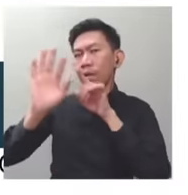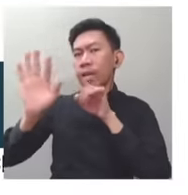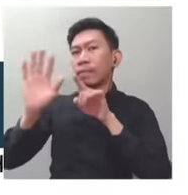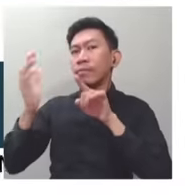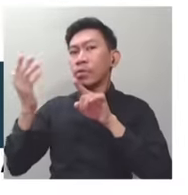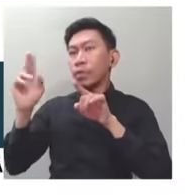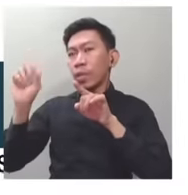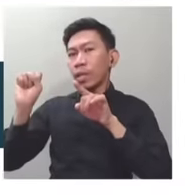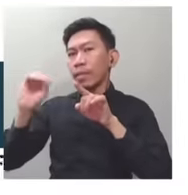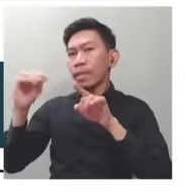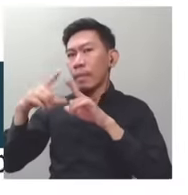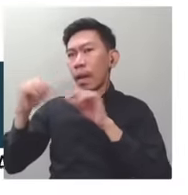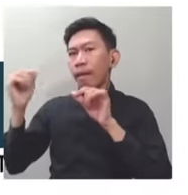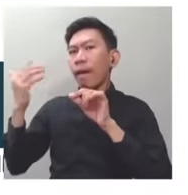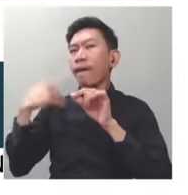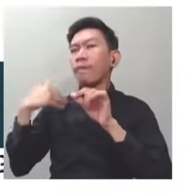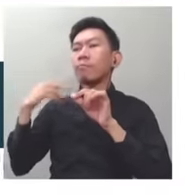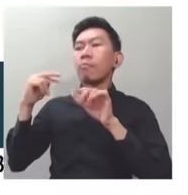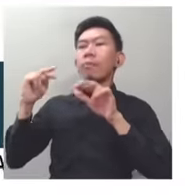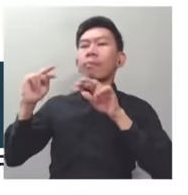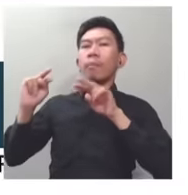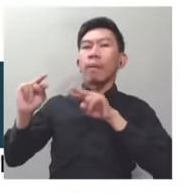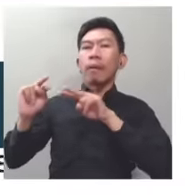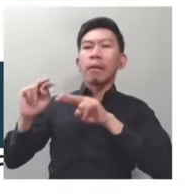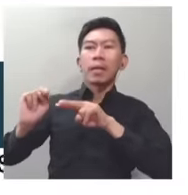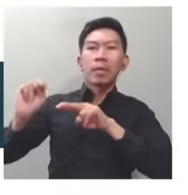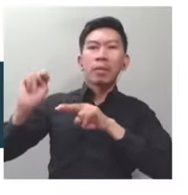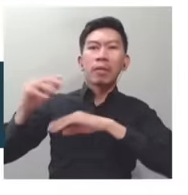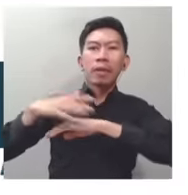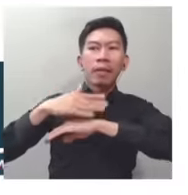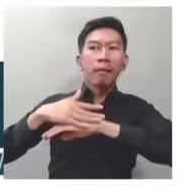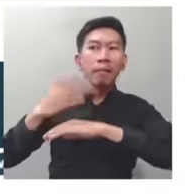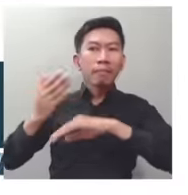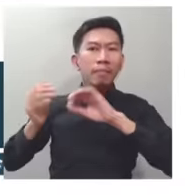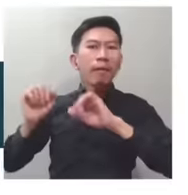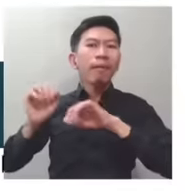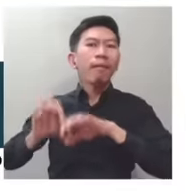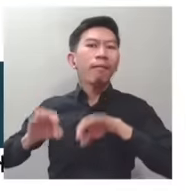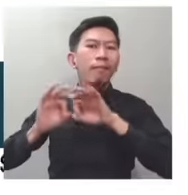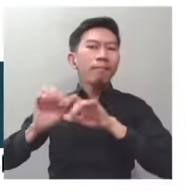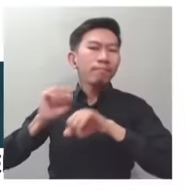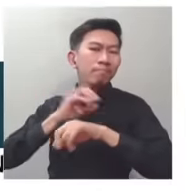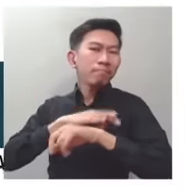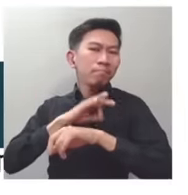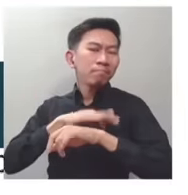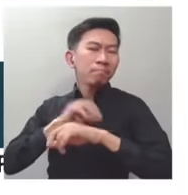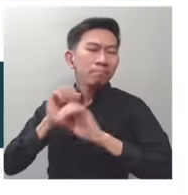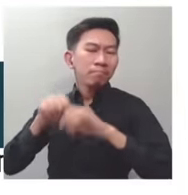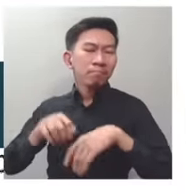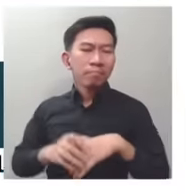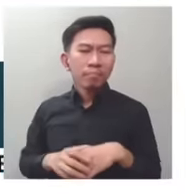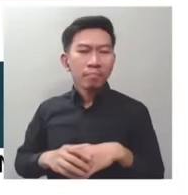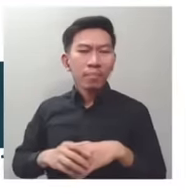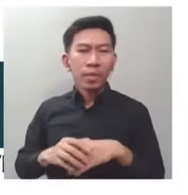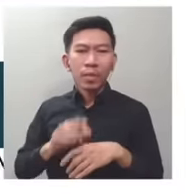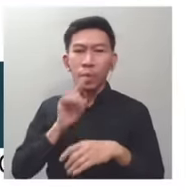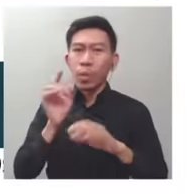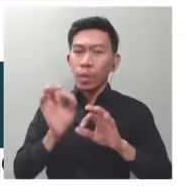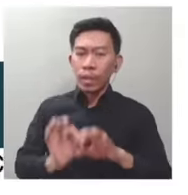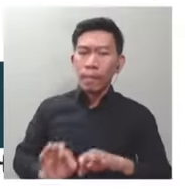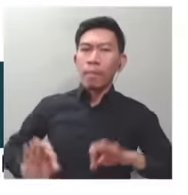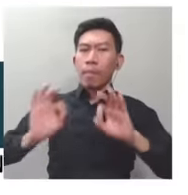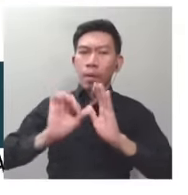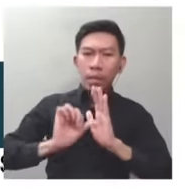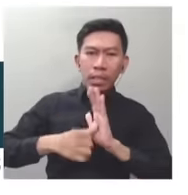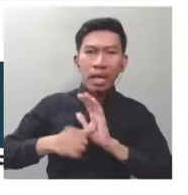Japan are also looking at a possible flashpoint. I would consider the quintessential flashpoint in